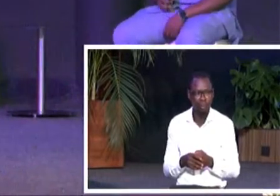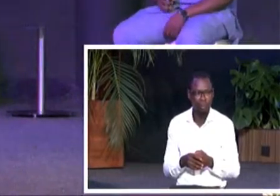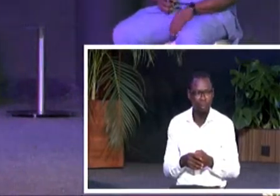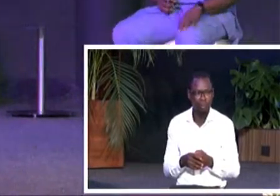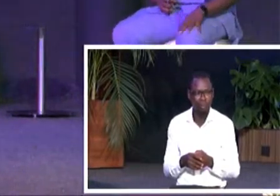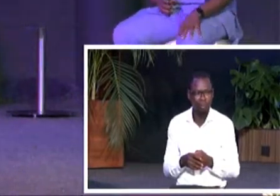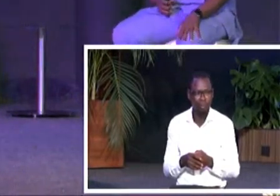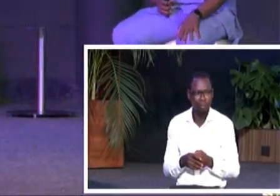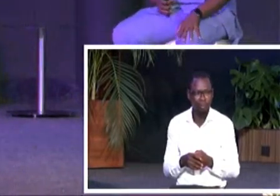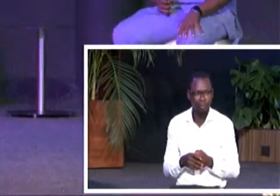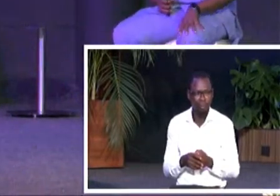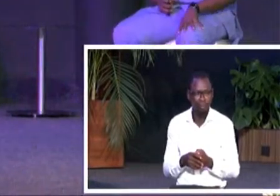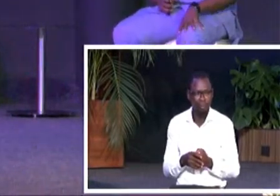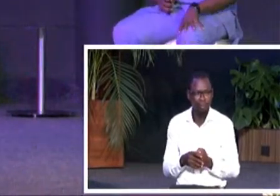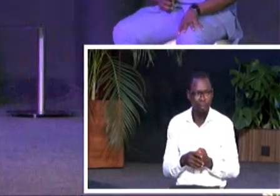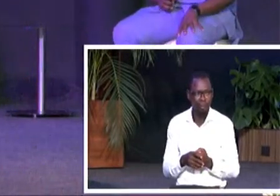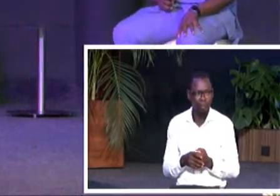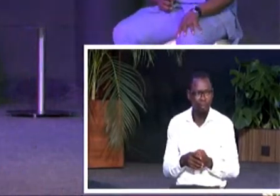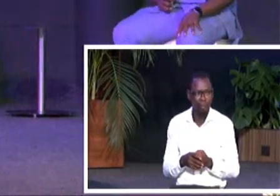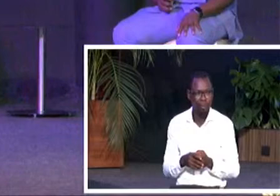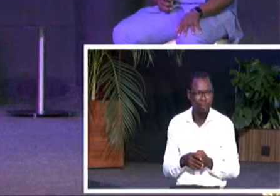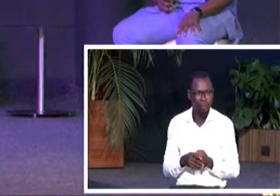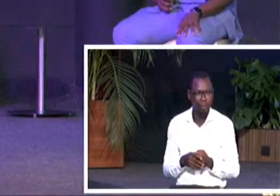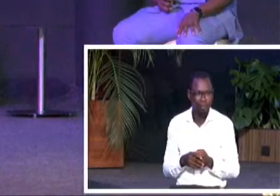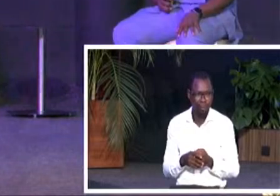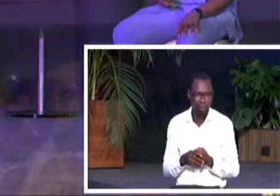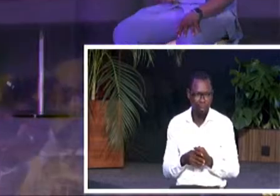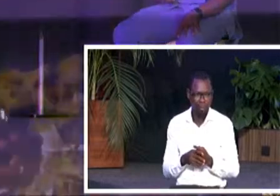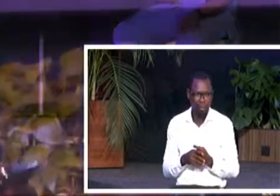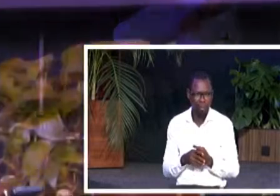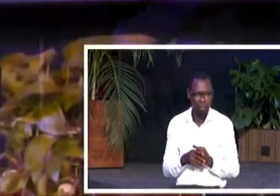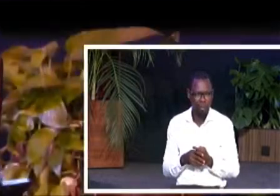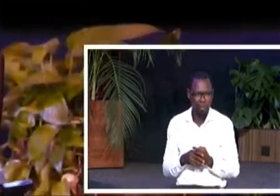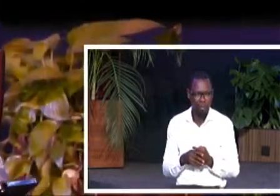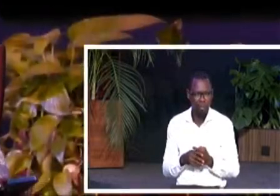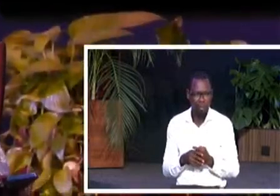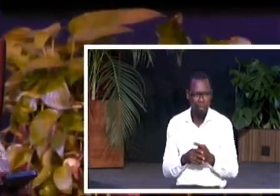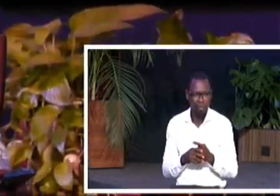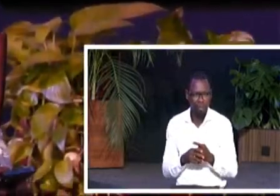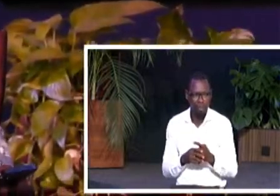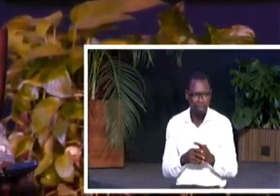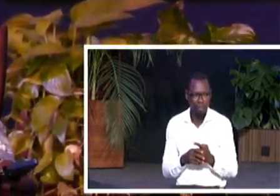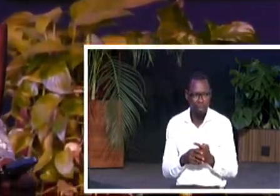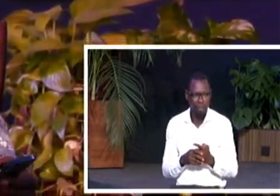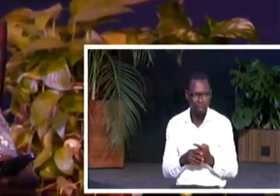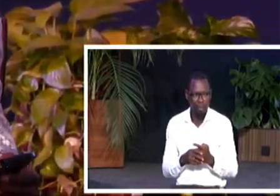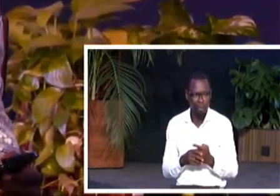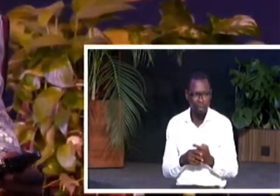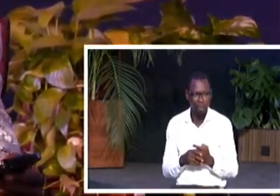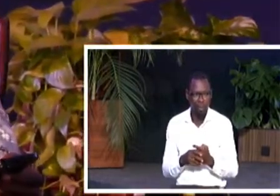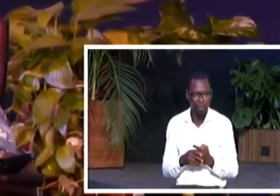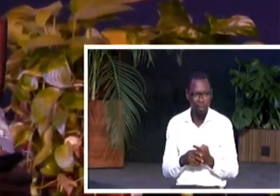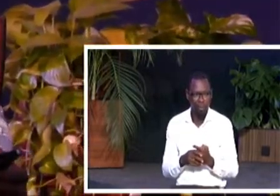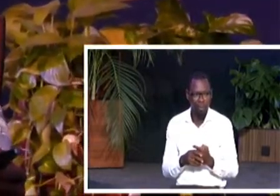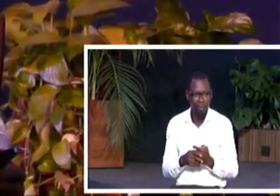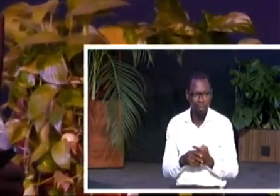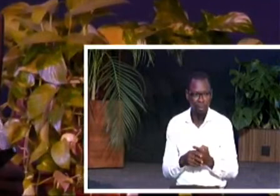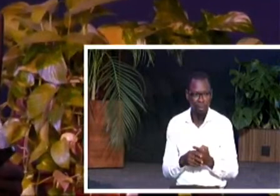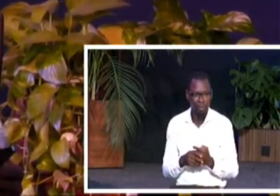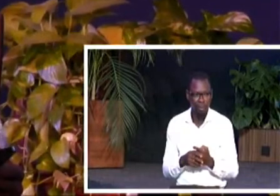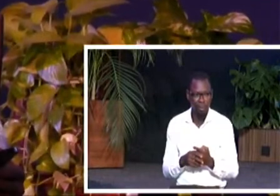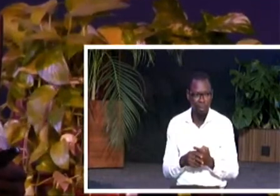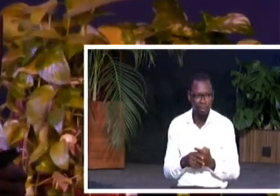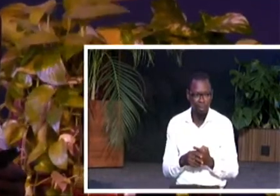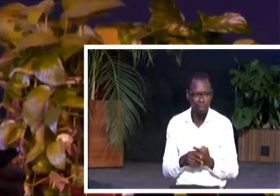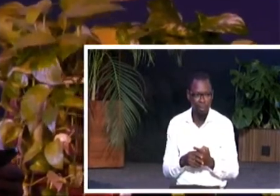going to come back to you. So, Maximus, Alvin wants to build a business empire. He wants to know, how does